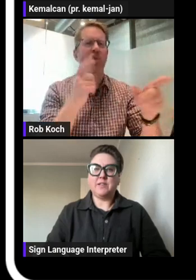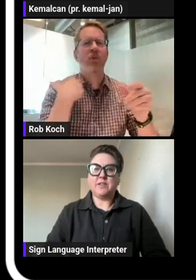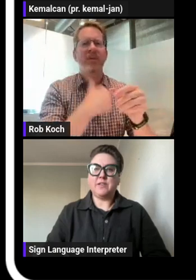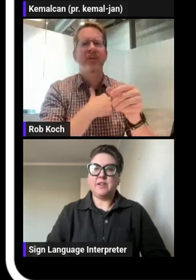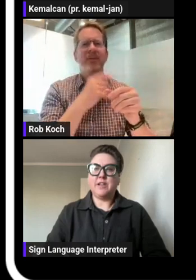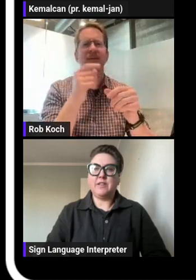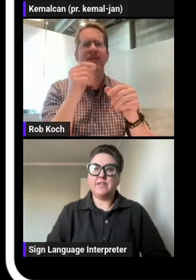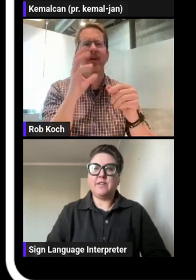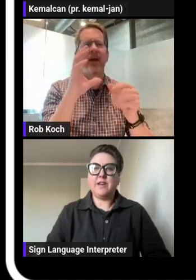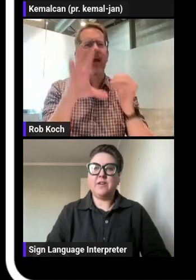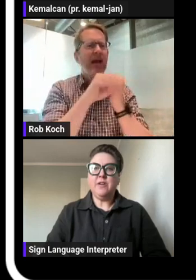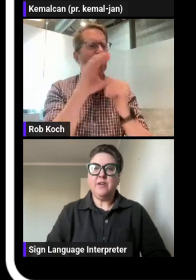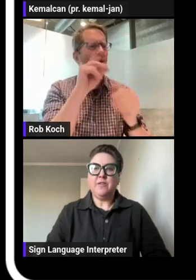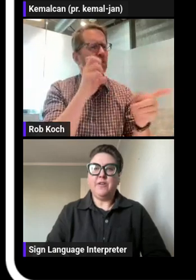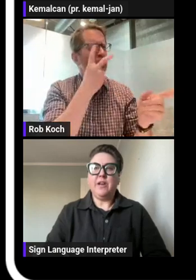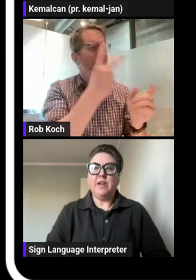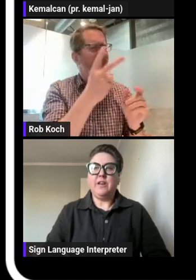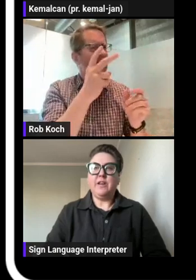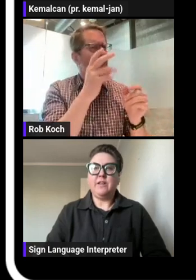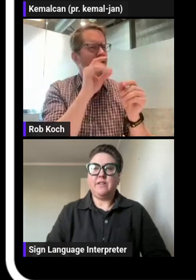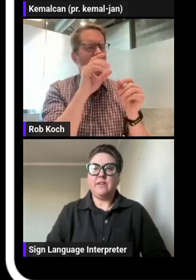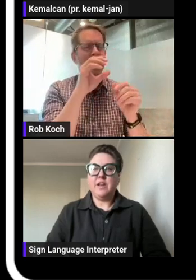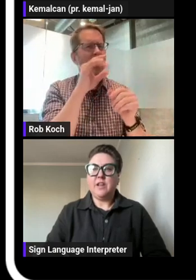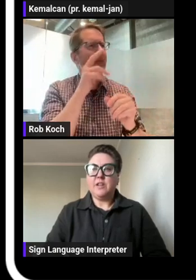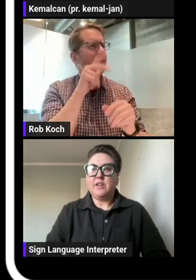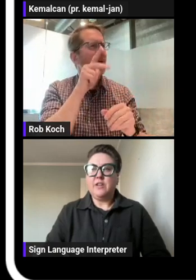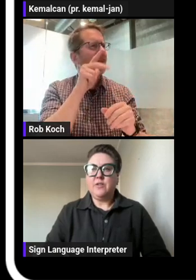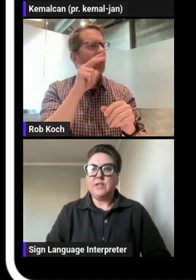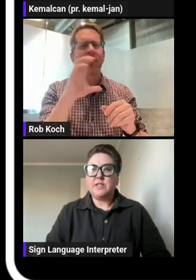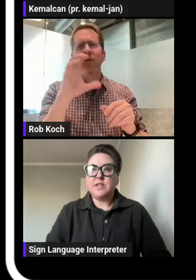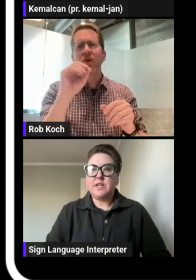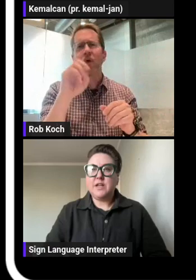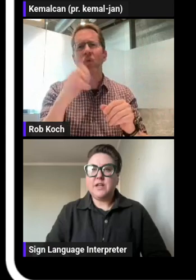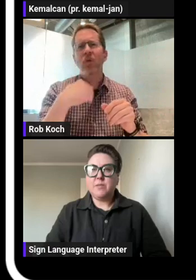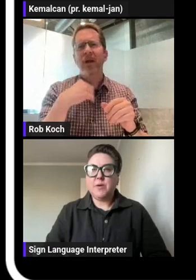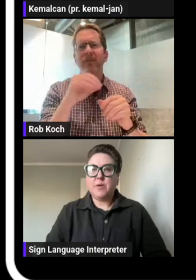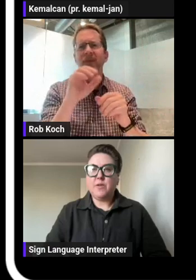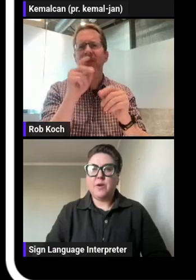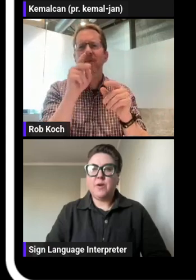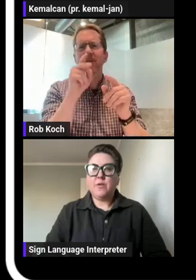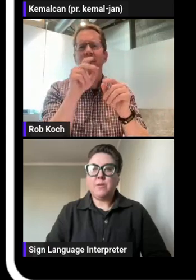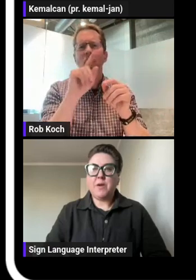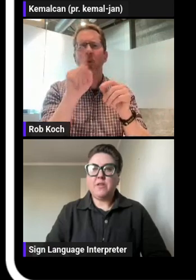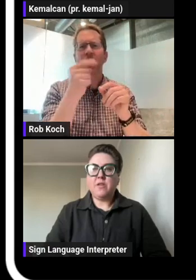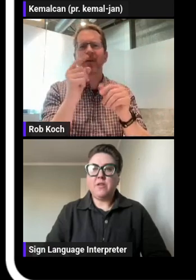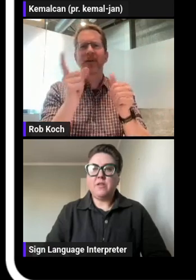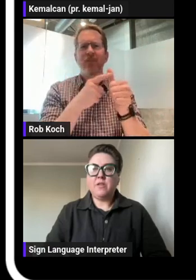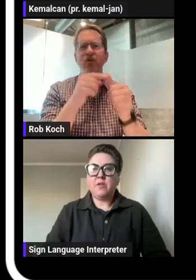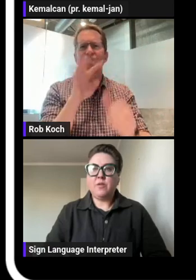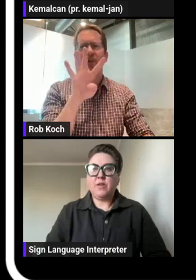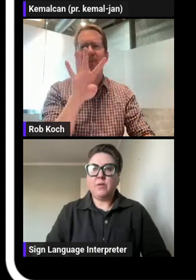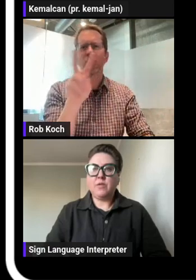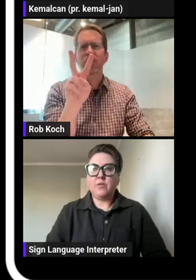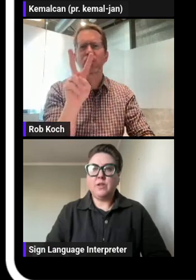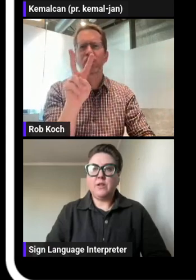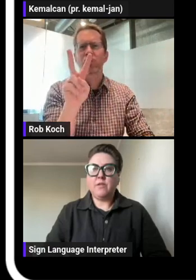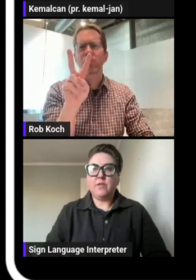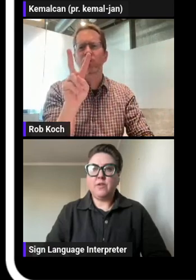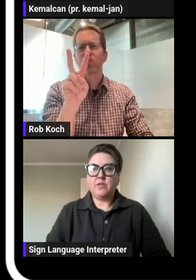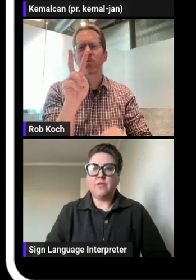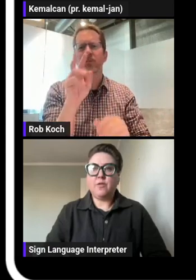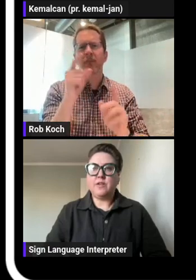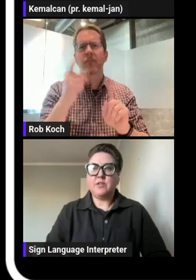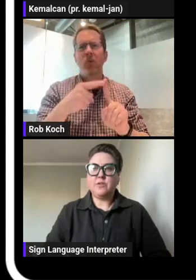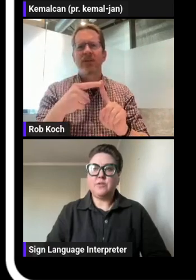where my hands are and things like that. And you could see in the code, the Python, where there was only